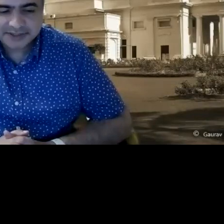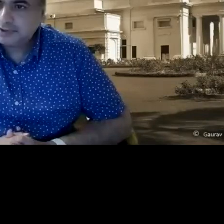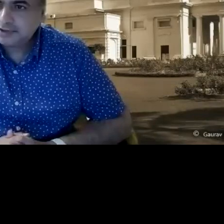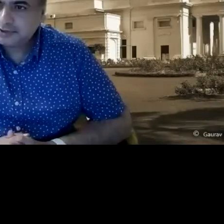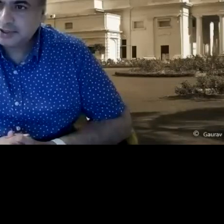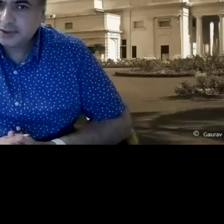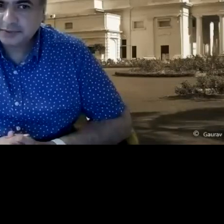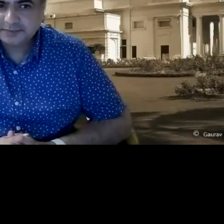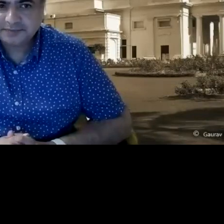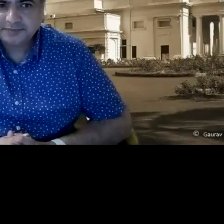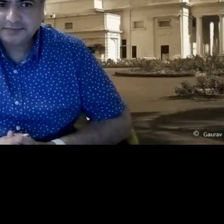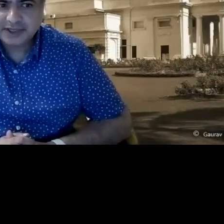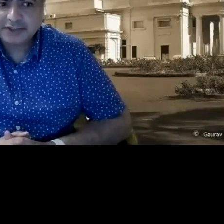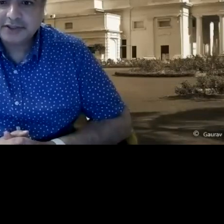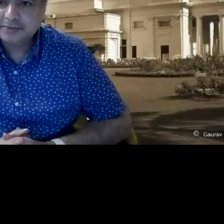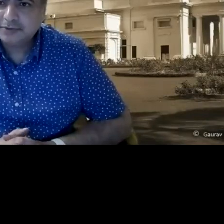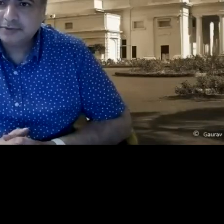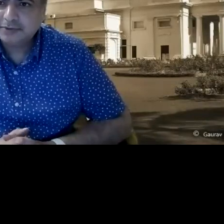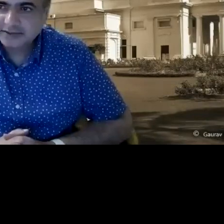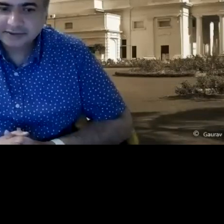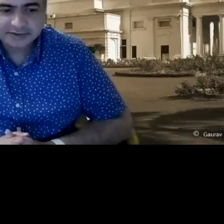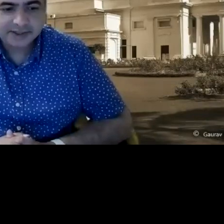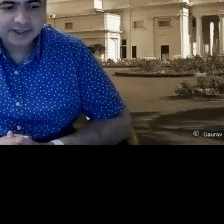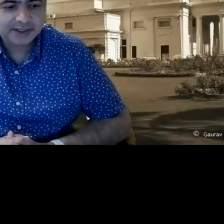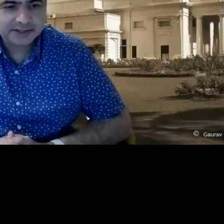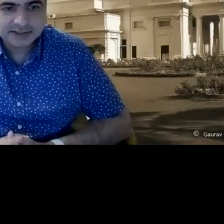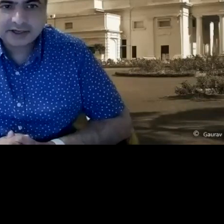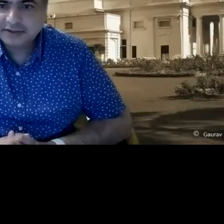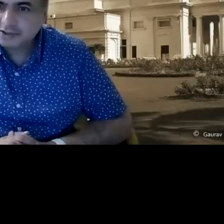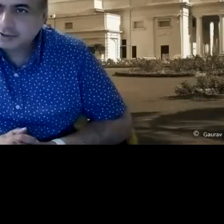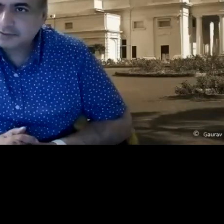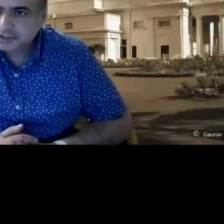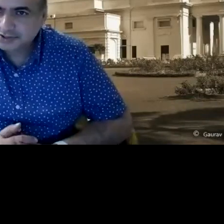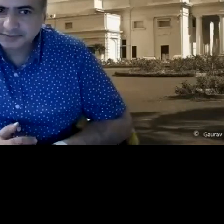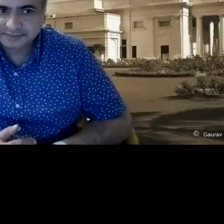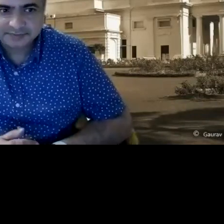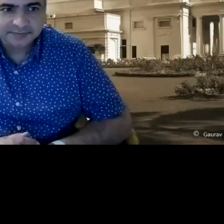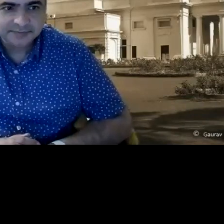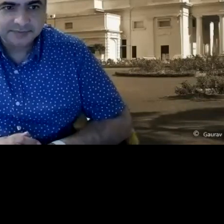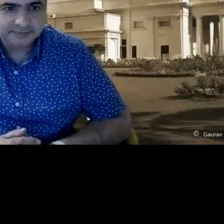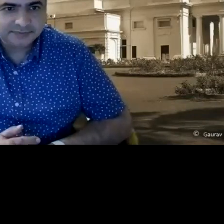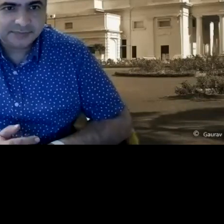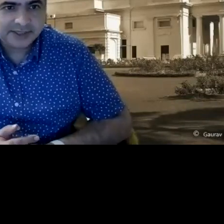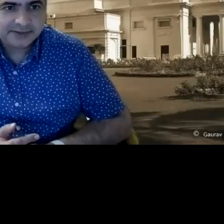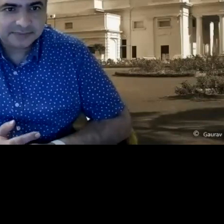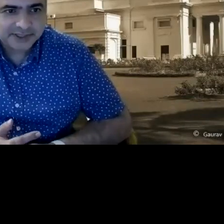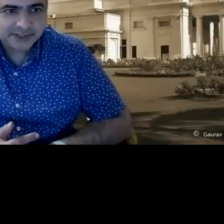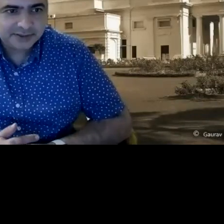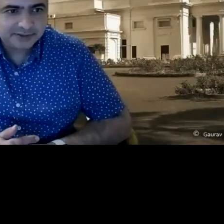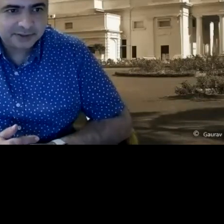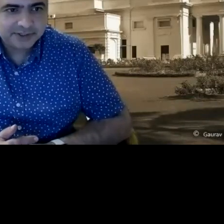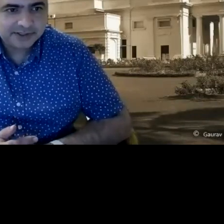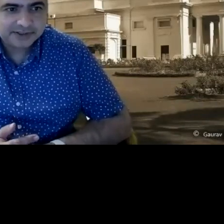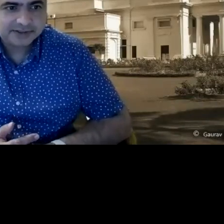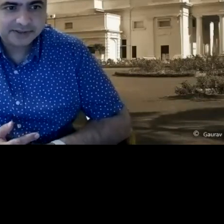it's time for us to now actually move ahead and start this conversation. My